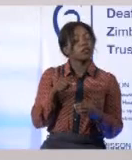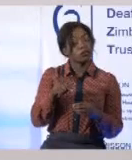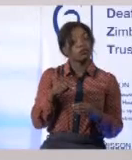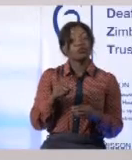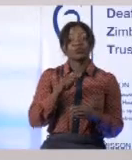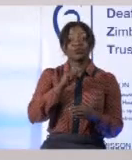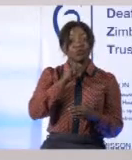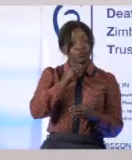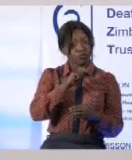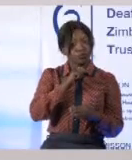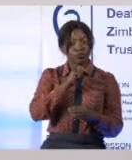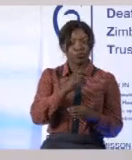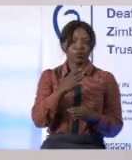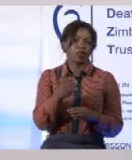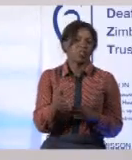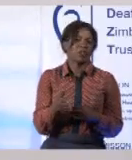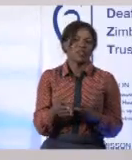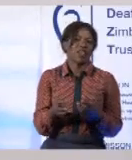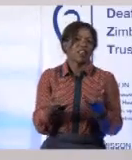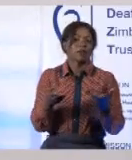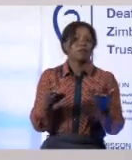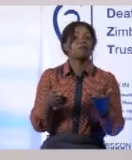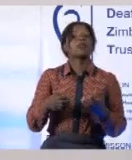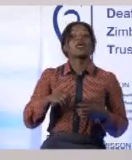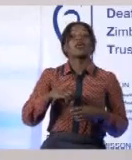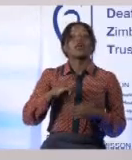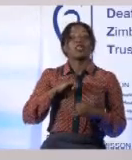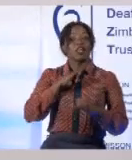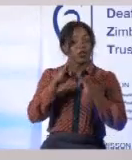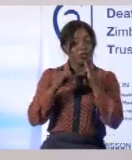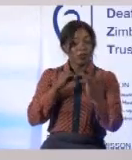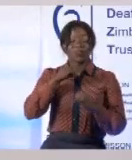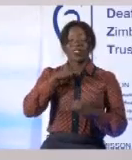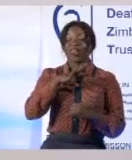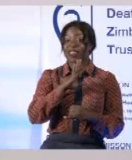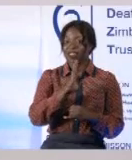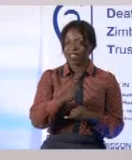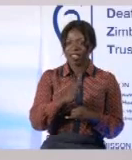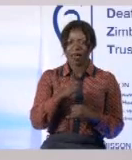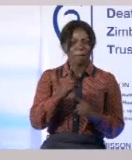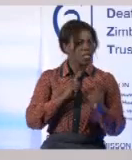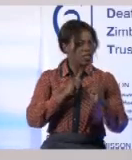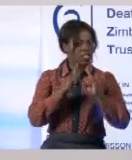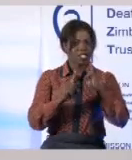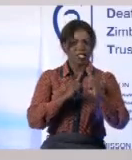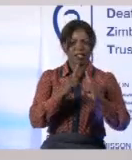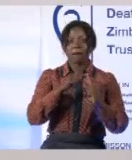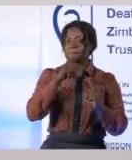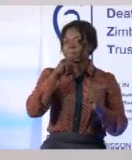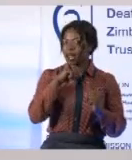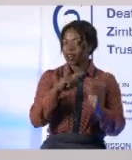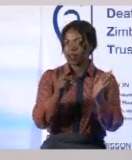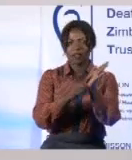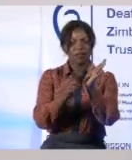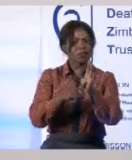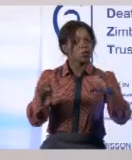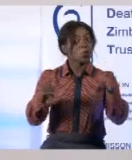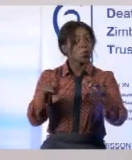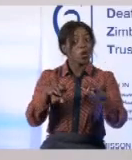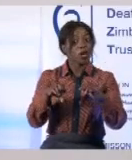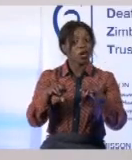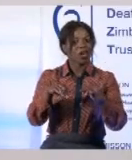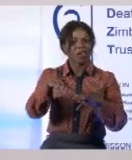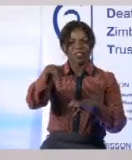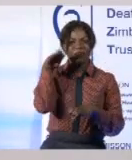we are talking to people that are not existent. We are on issues, Pane Nyaya, where we're having a conversation about male sex work in Zimbabwe. Is it a